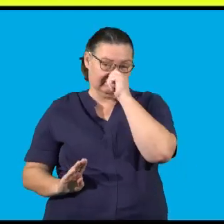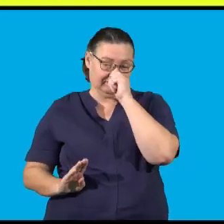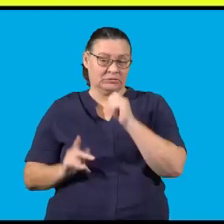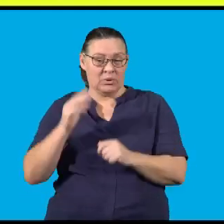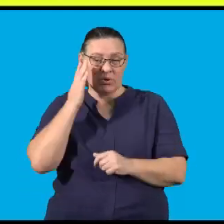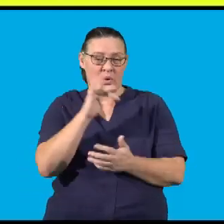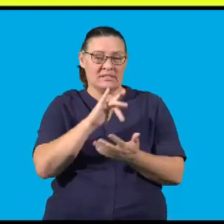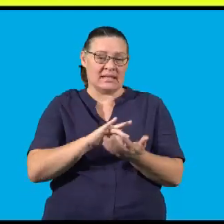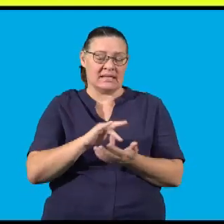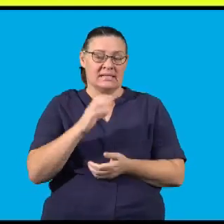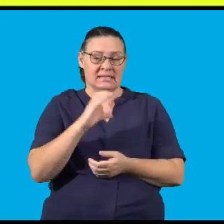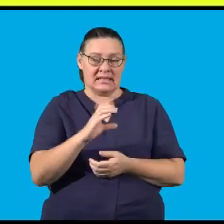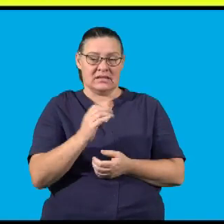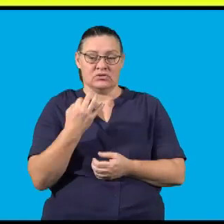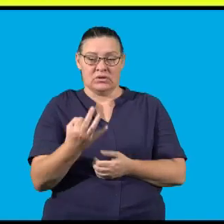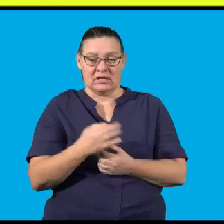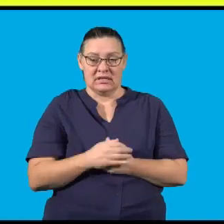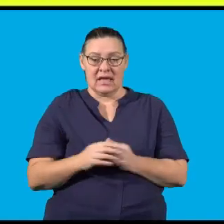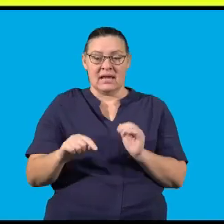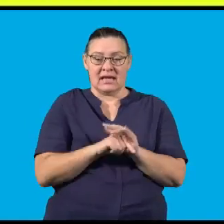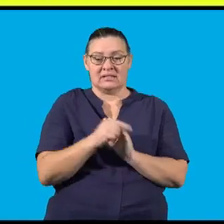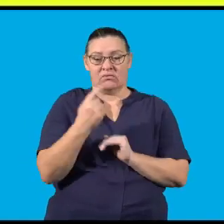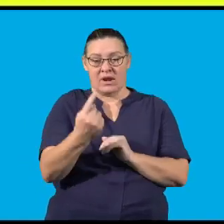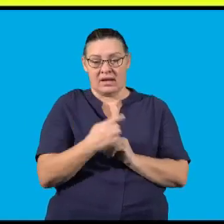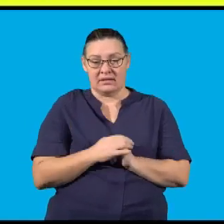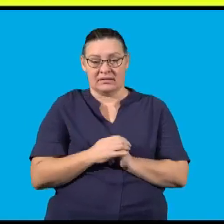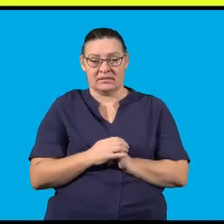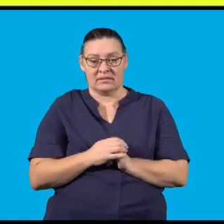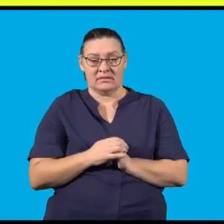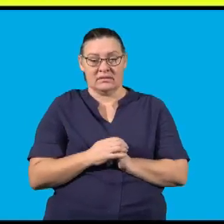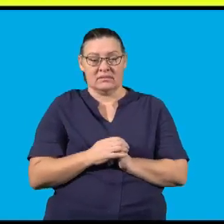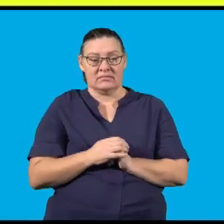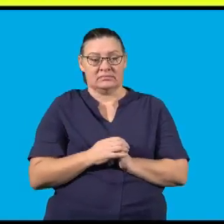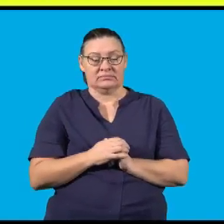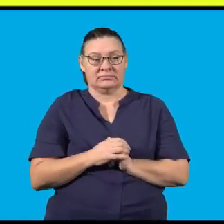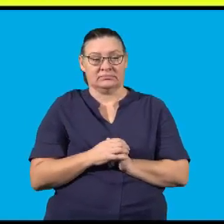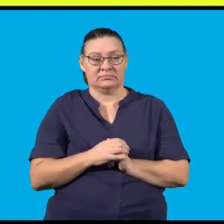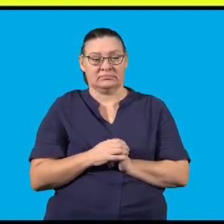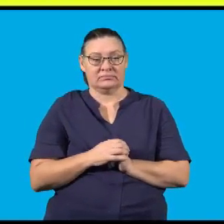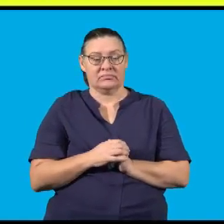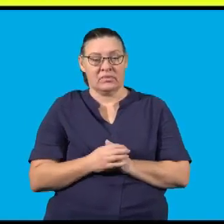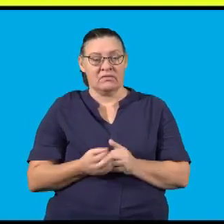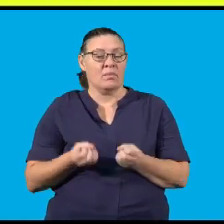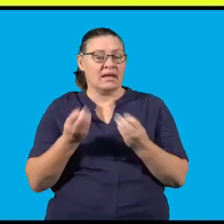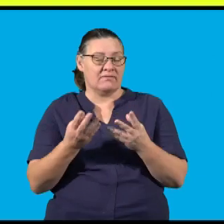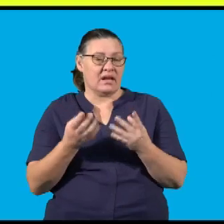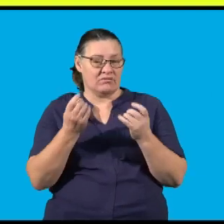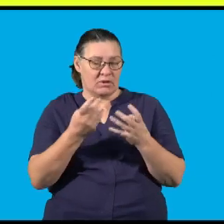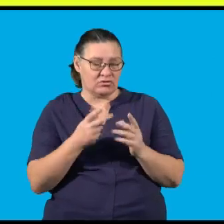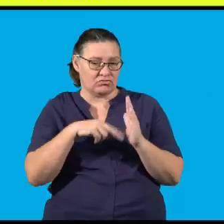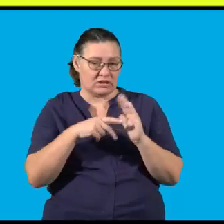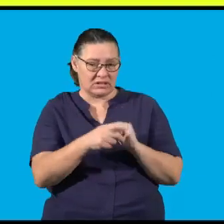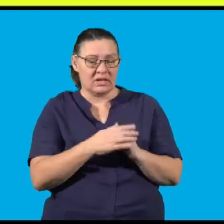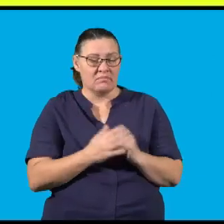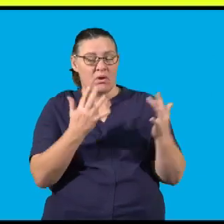center of the circle C is 3 and -1. I'm reading that off from the given information.